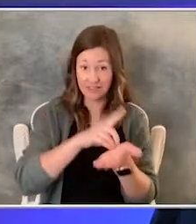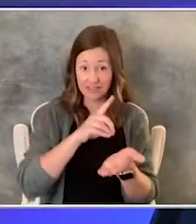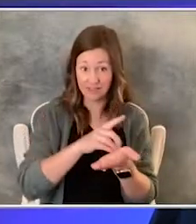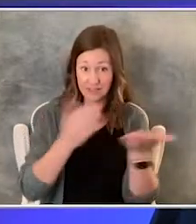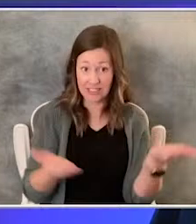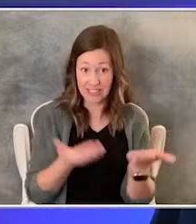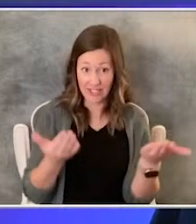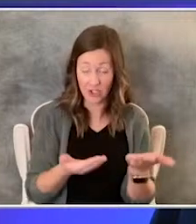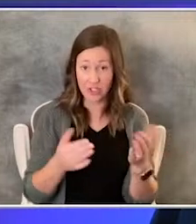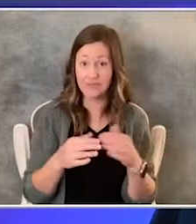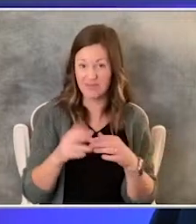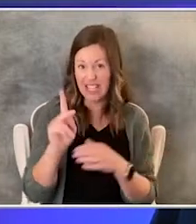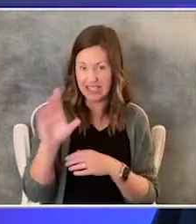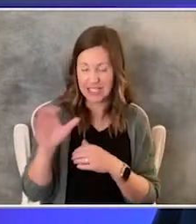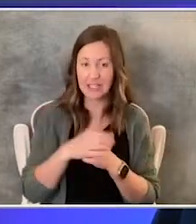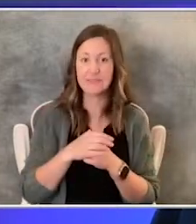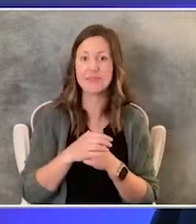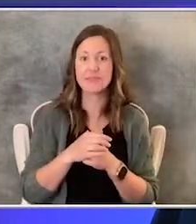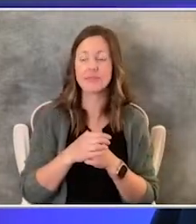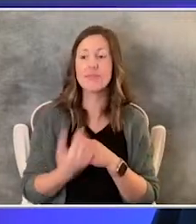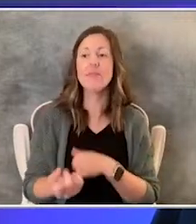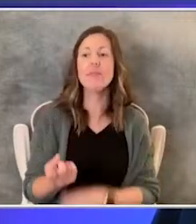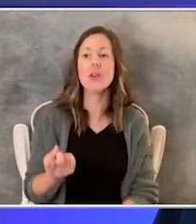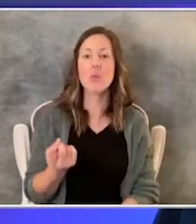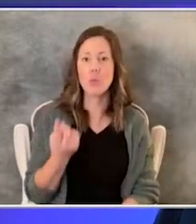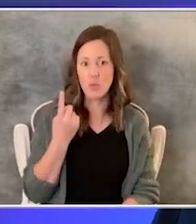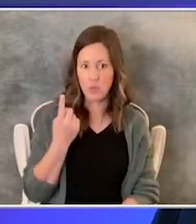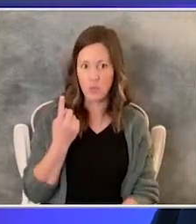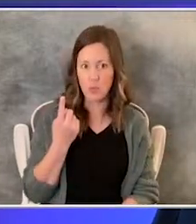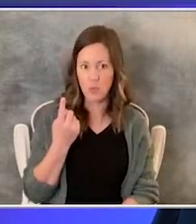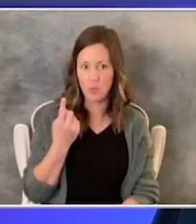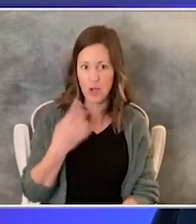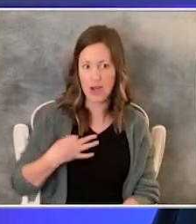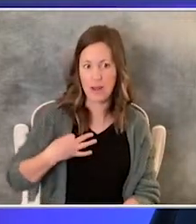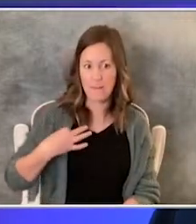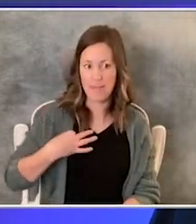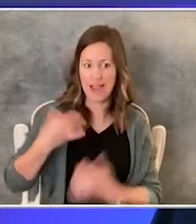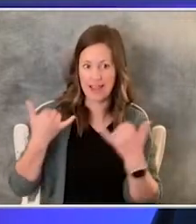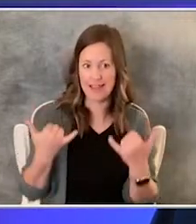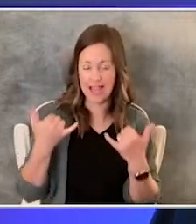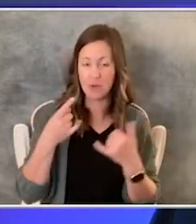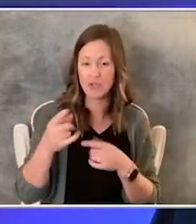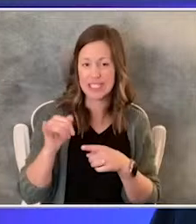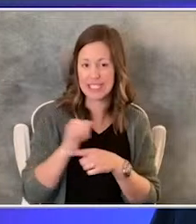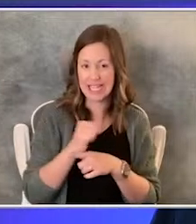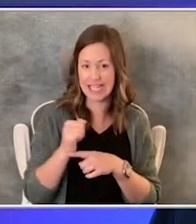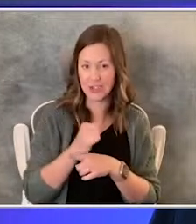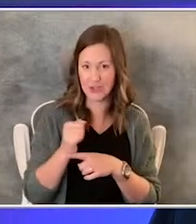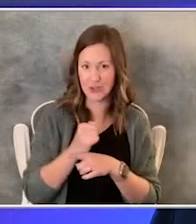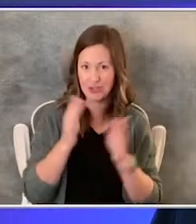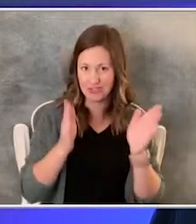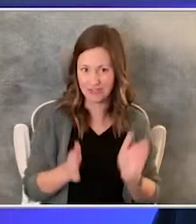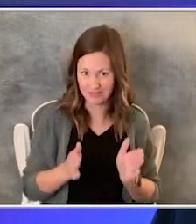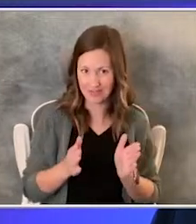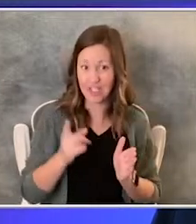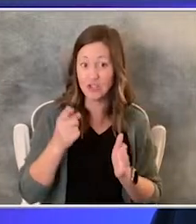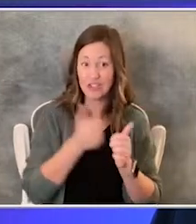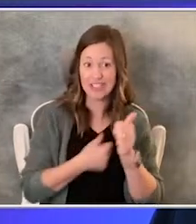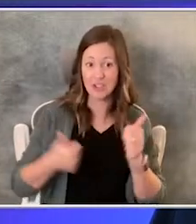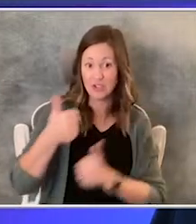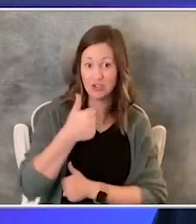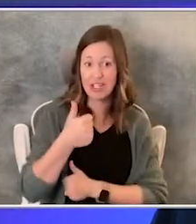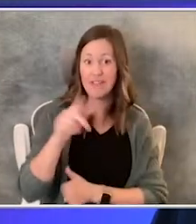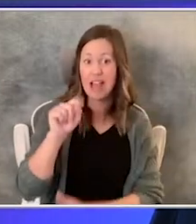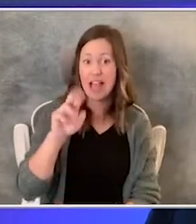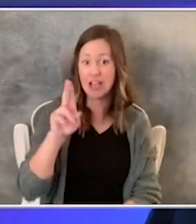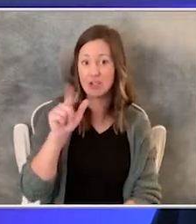right there on your screen. So let's get right to it, because Jeremy Yenser has a question, and Dr. Spady, you touched on this. He